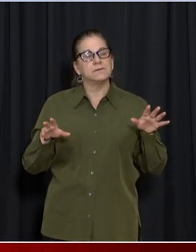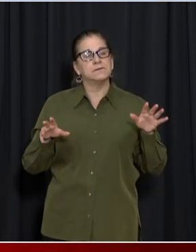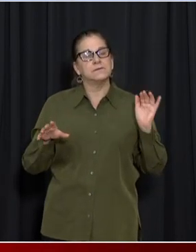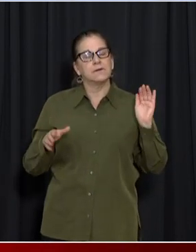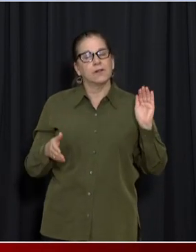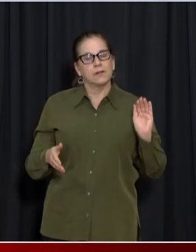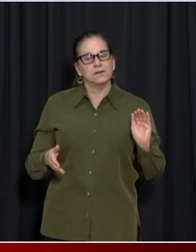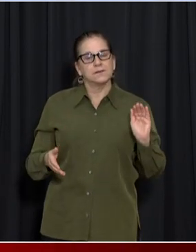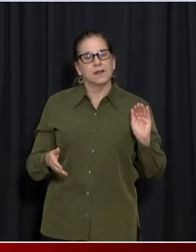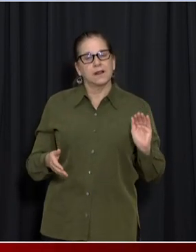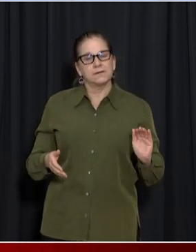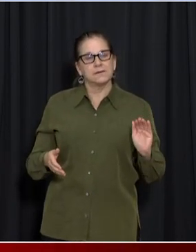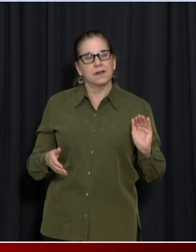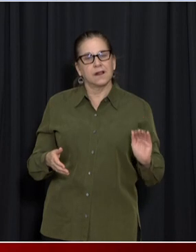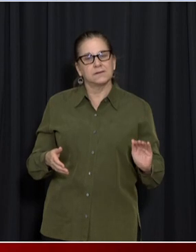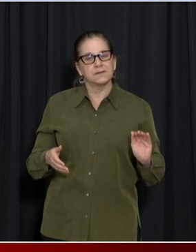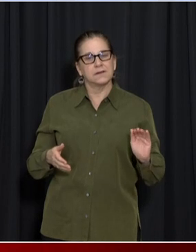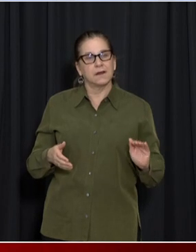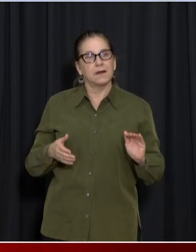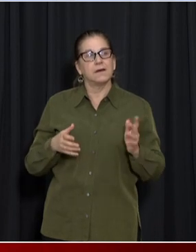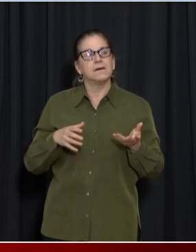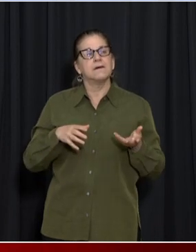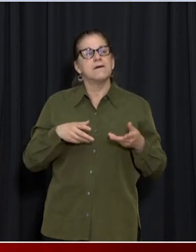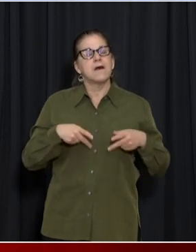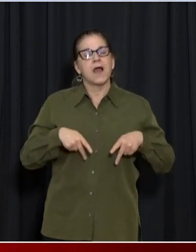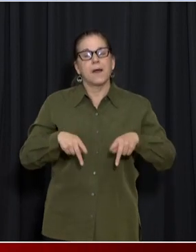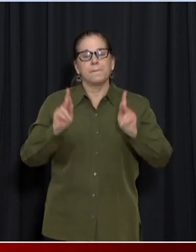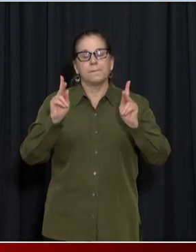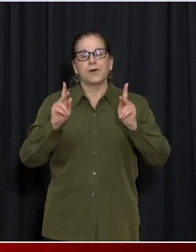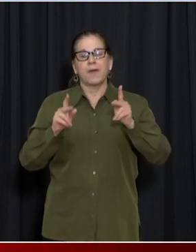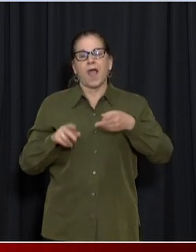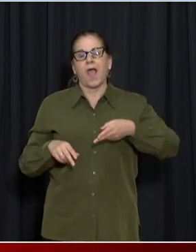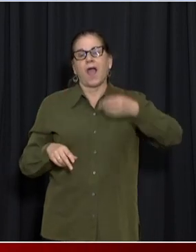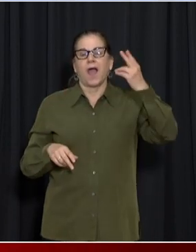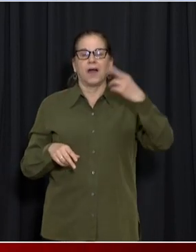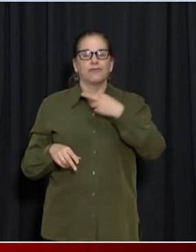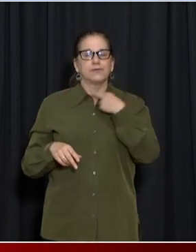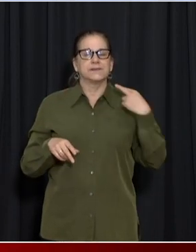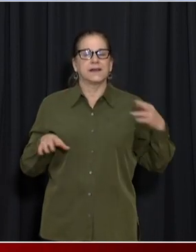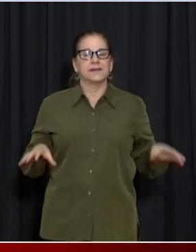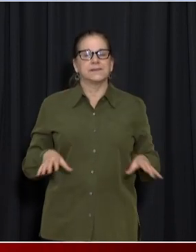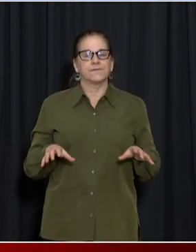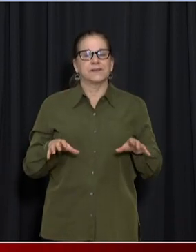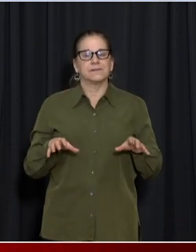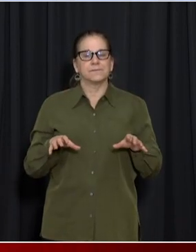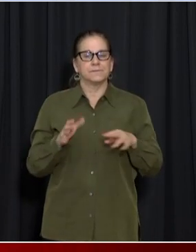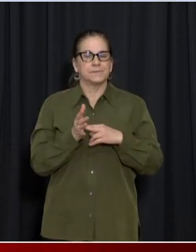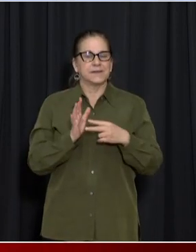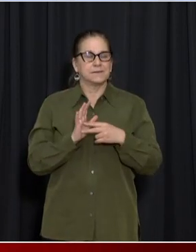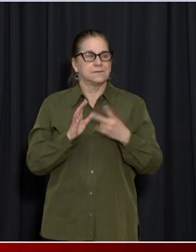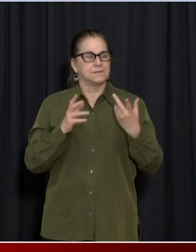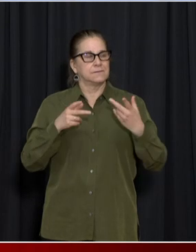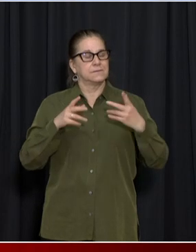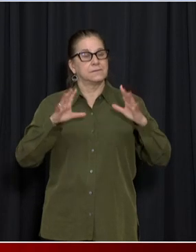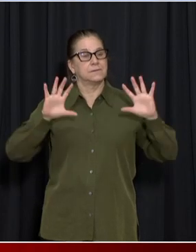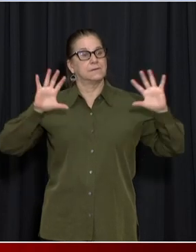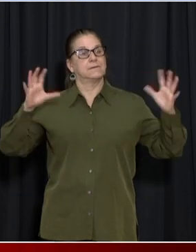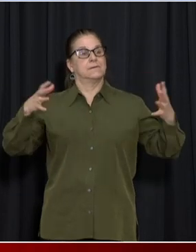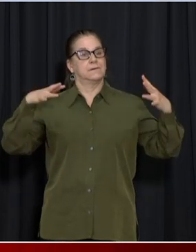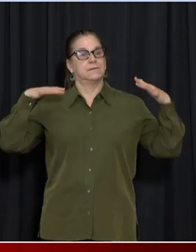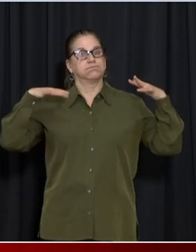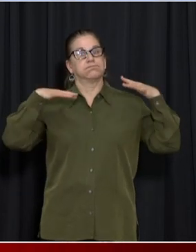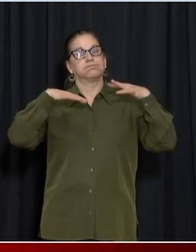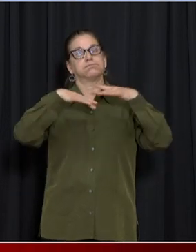to resume with gatherings up to 250 or fewer residents. And telework should still